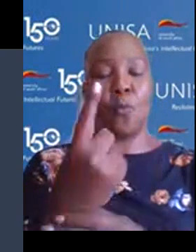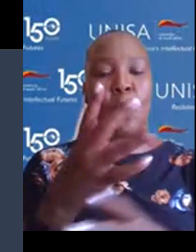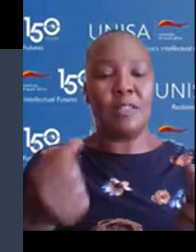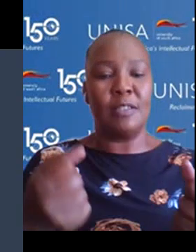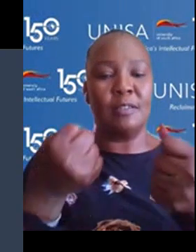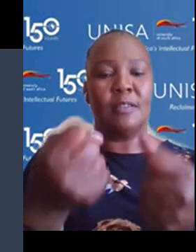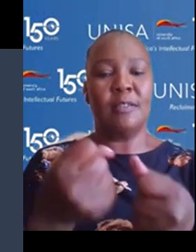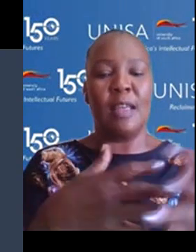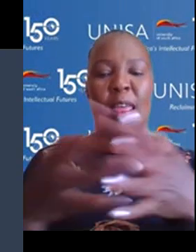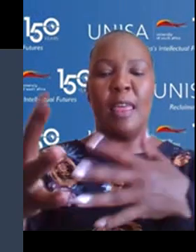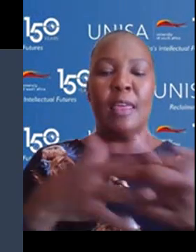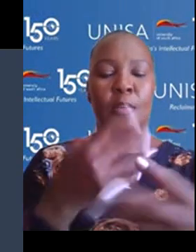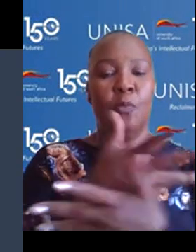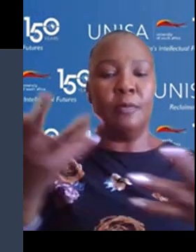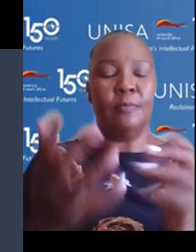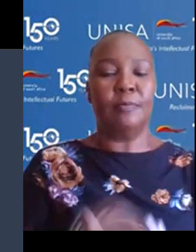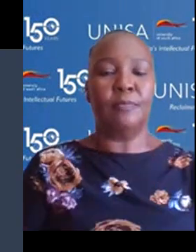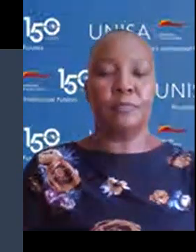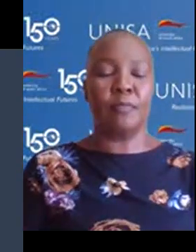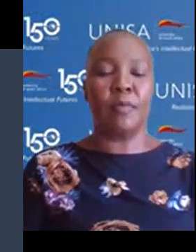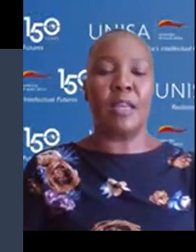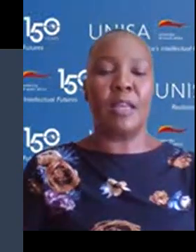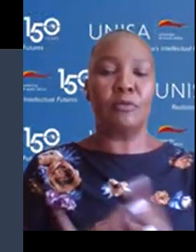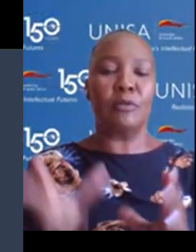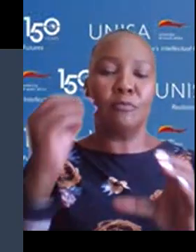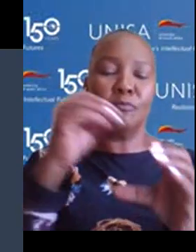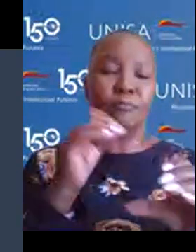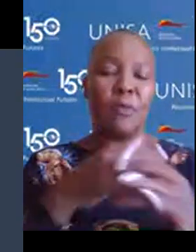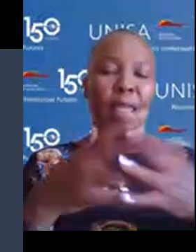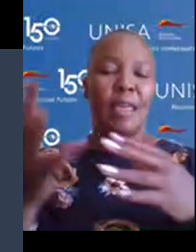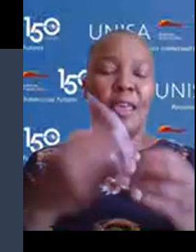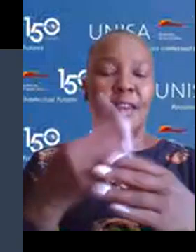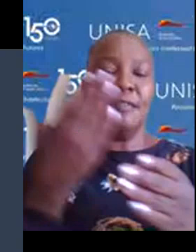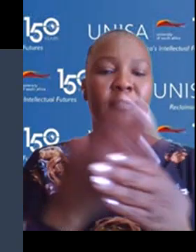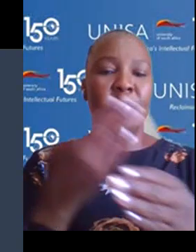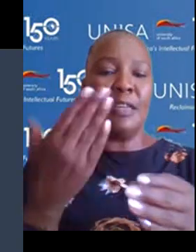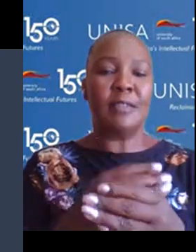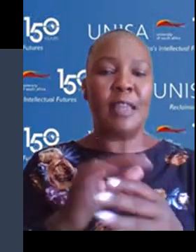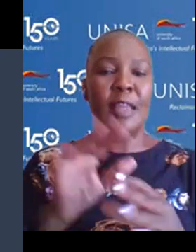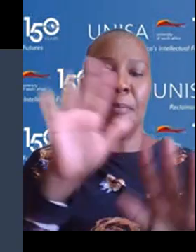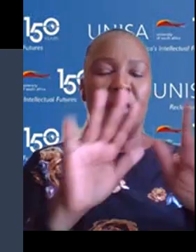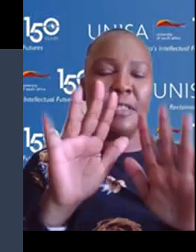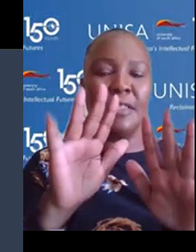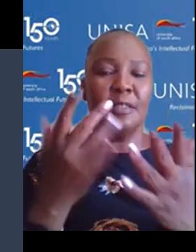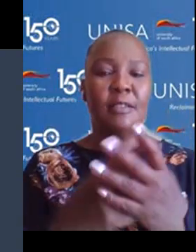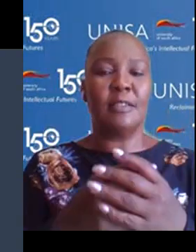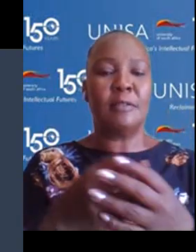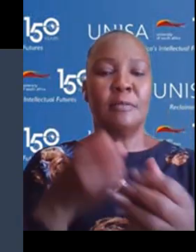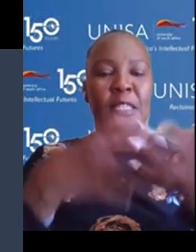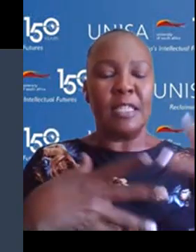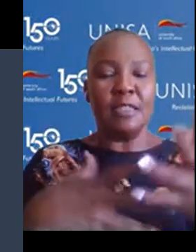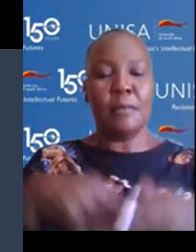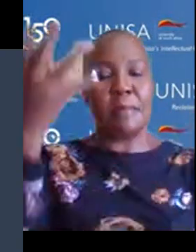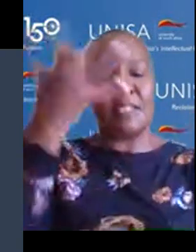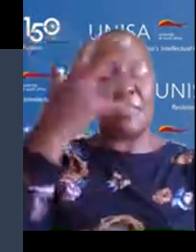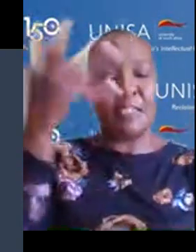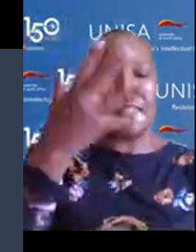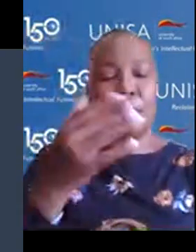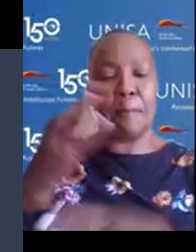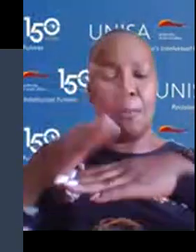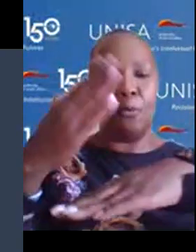them from anywhere. You can store any type of file, including images, spreadsheets, presentations, and